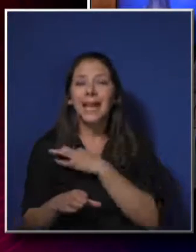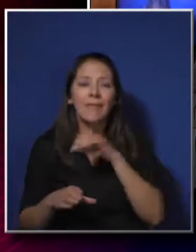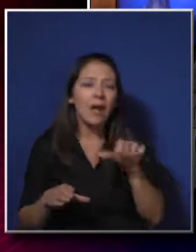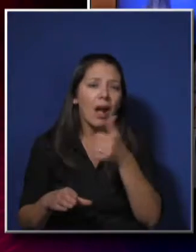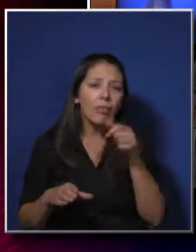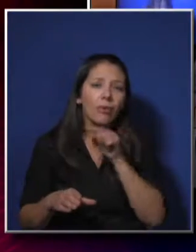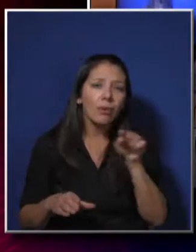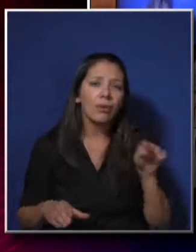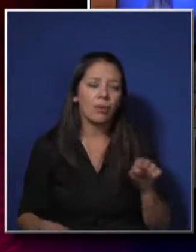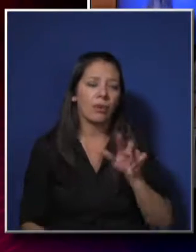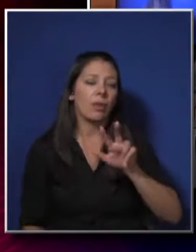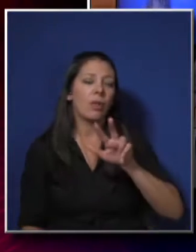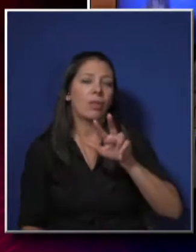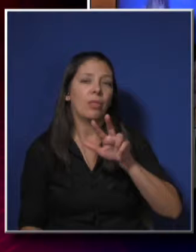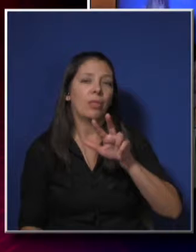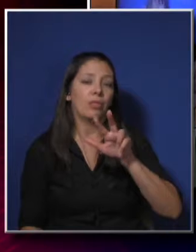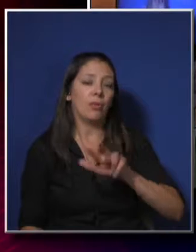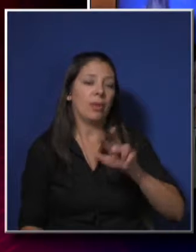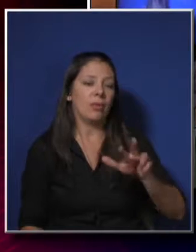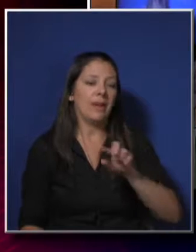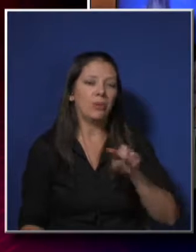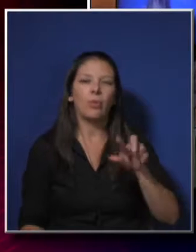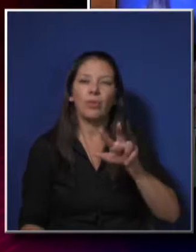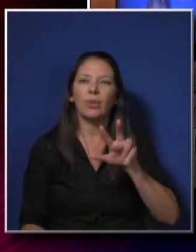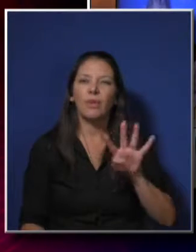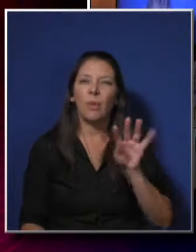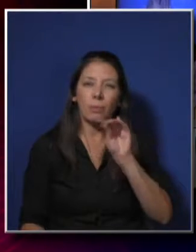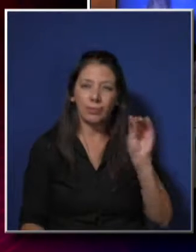that's about 33 to 34%.